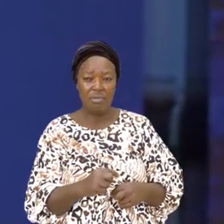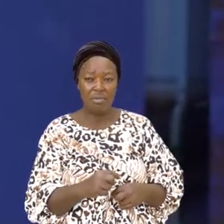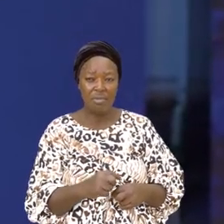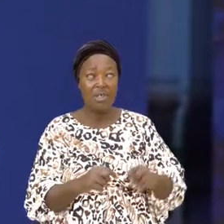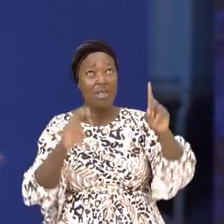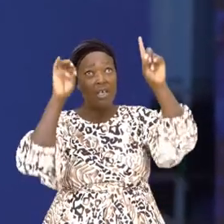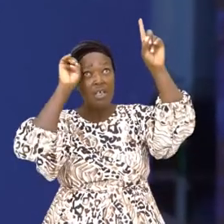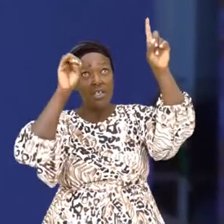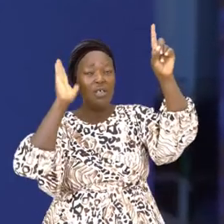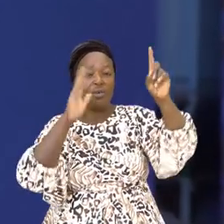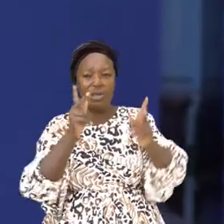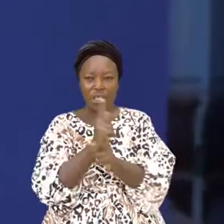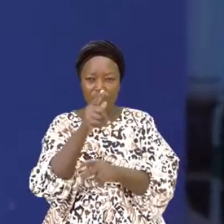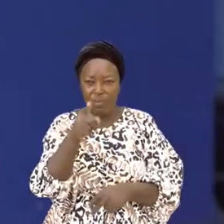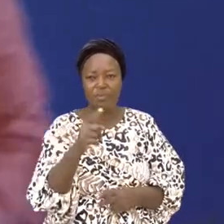will keep you.